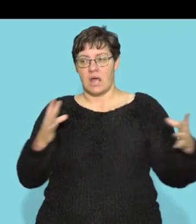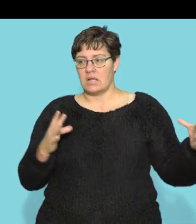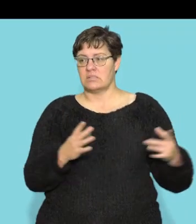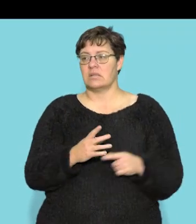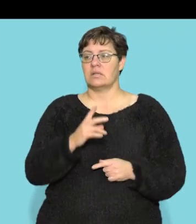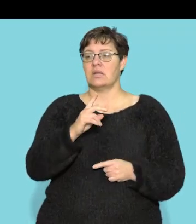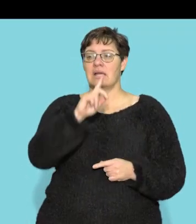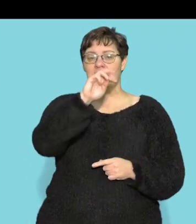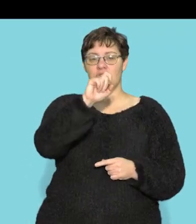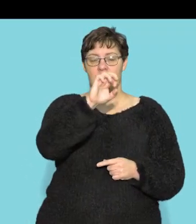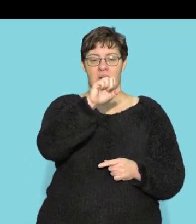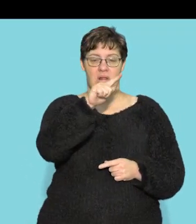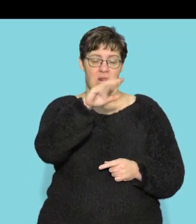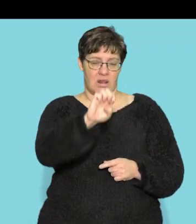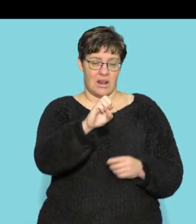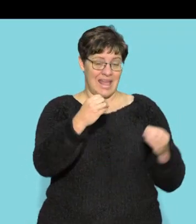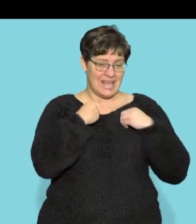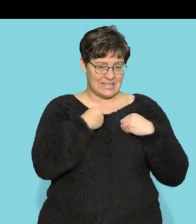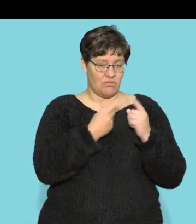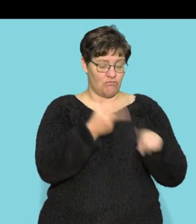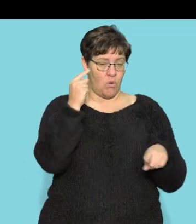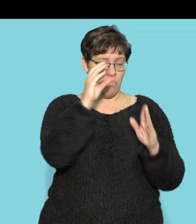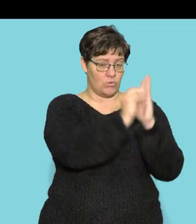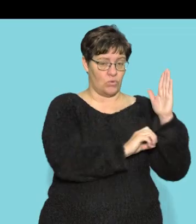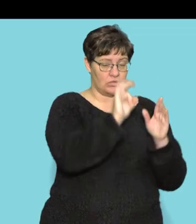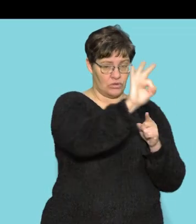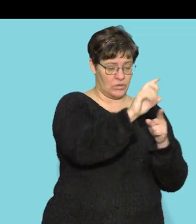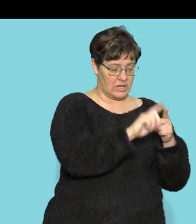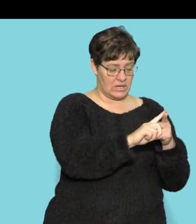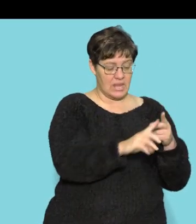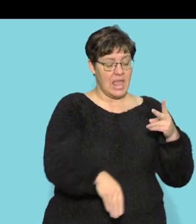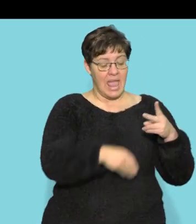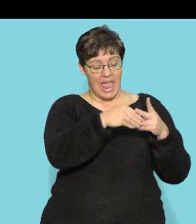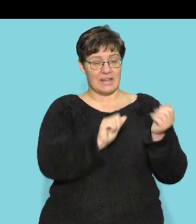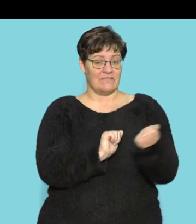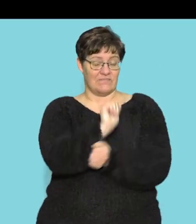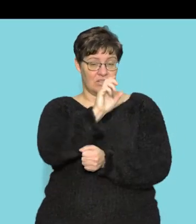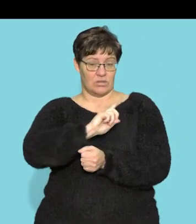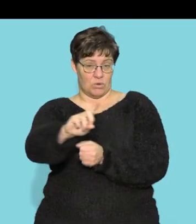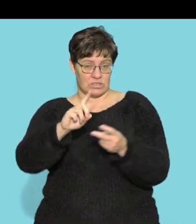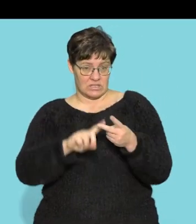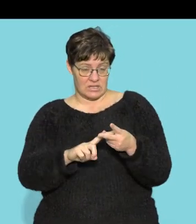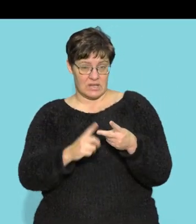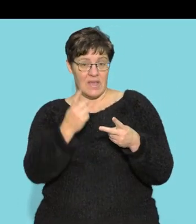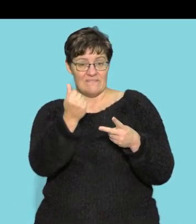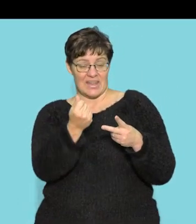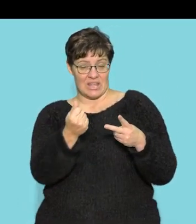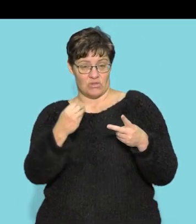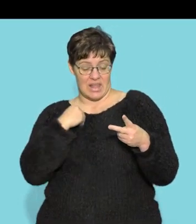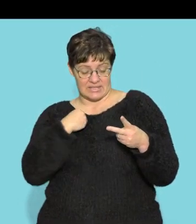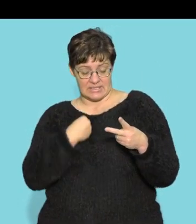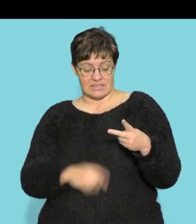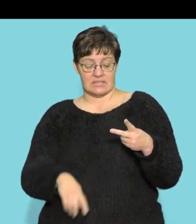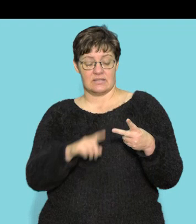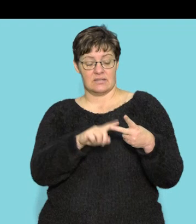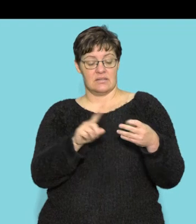assets, which comes from note number 3, right? You add your fixed deposit, which is your financial asset,